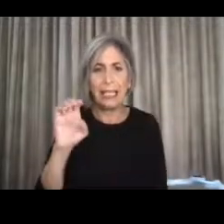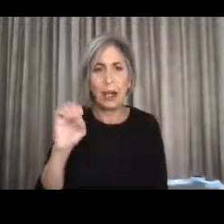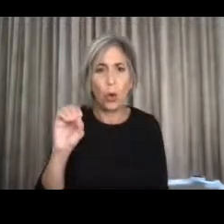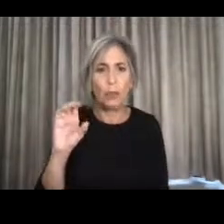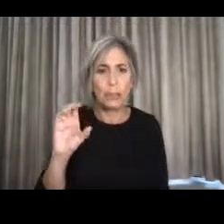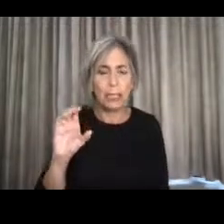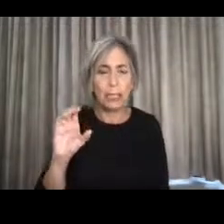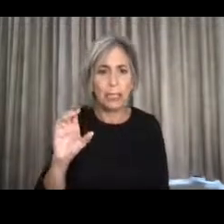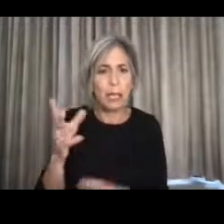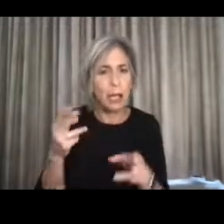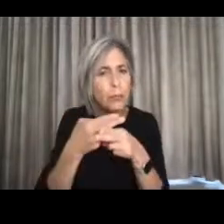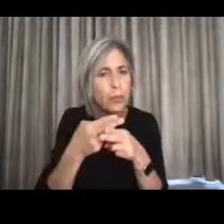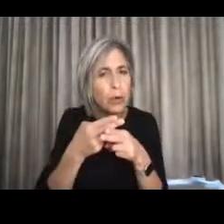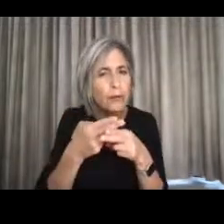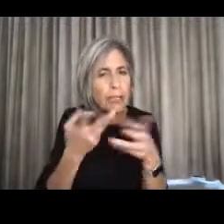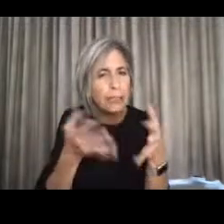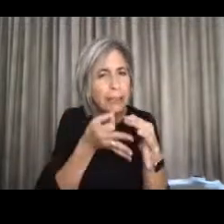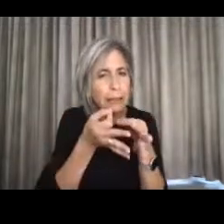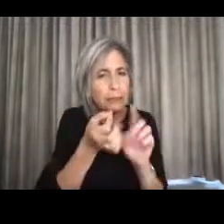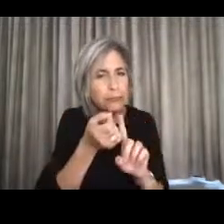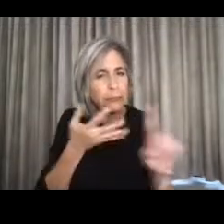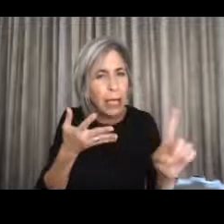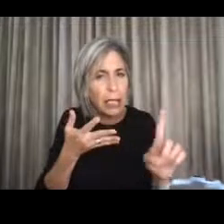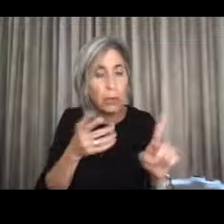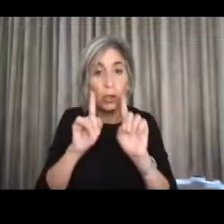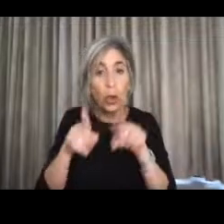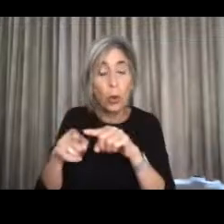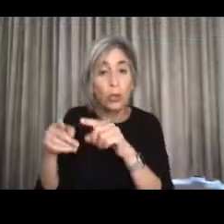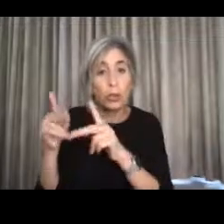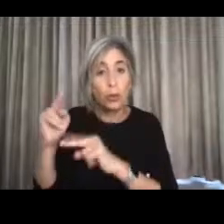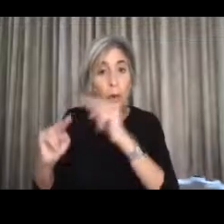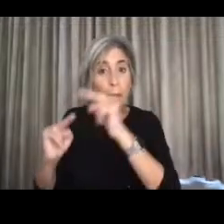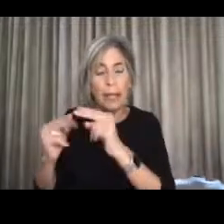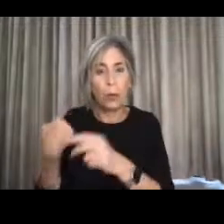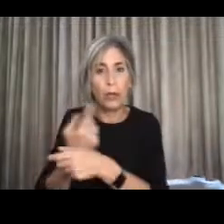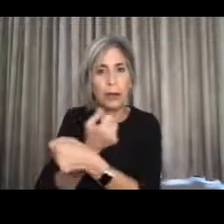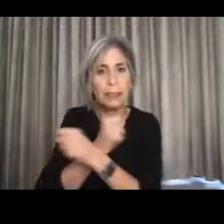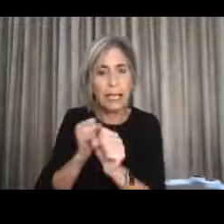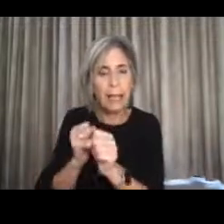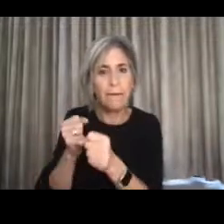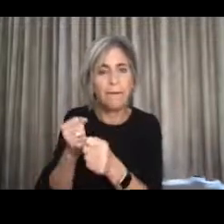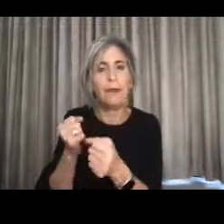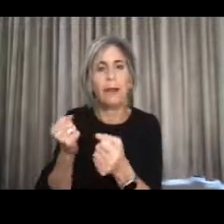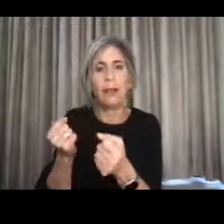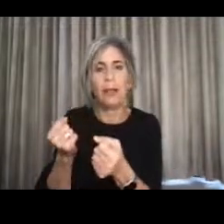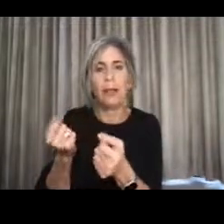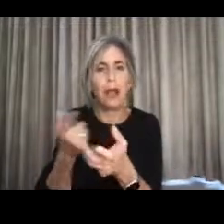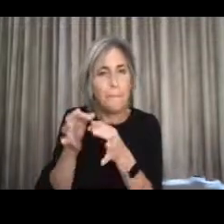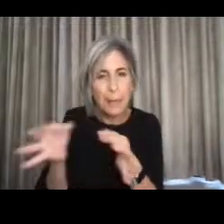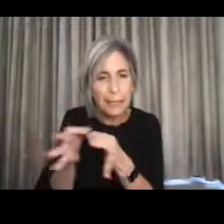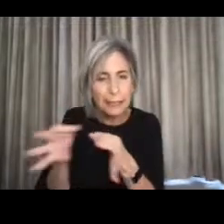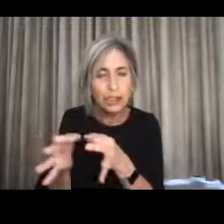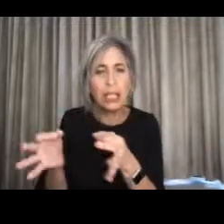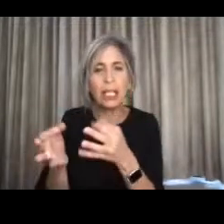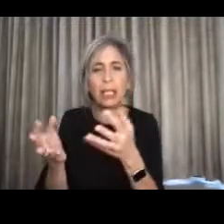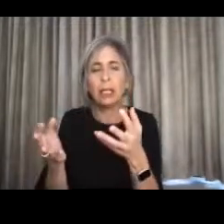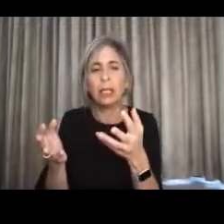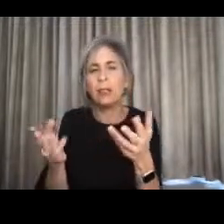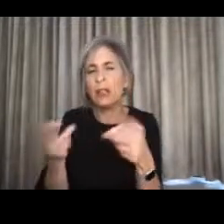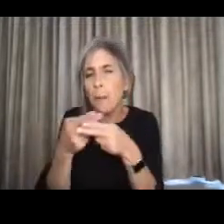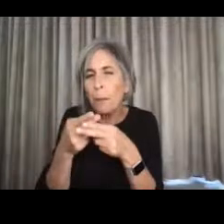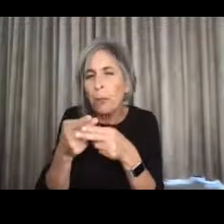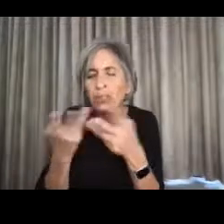of a briefing on that we go to a building, we're safe, secure, we're messaging throughout, just kind of a little brief on